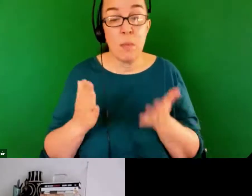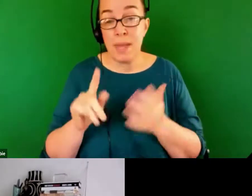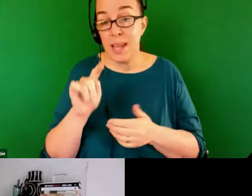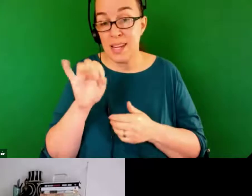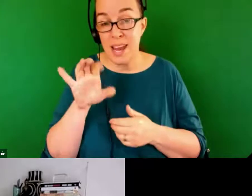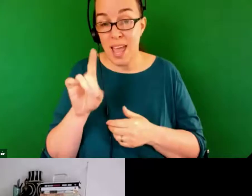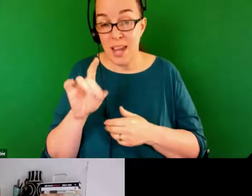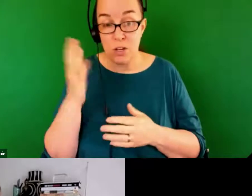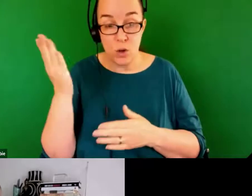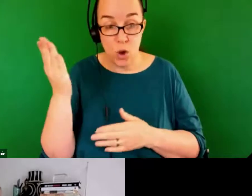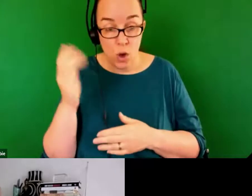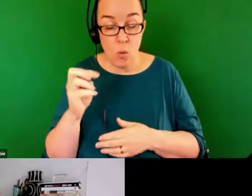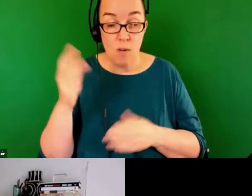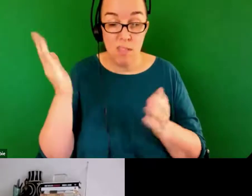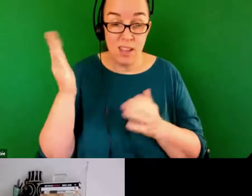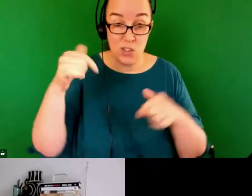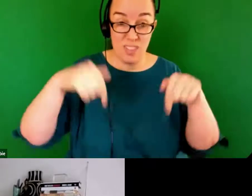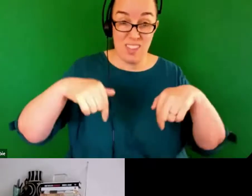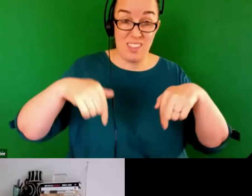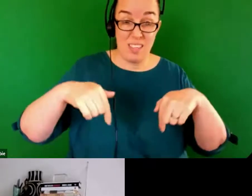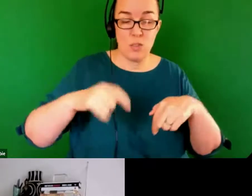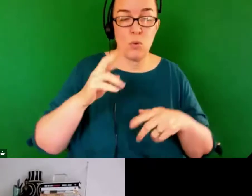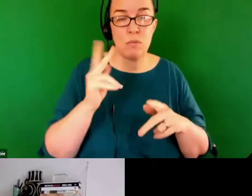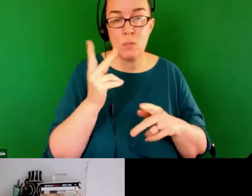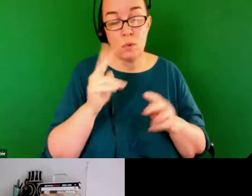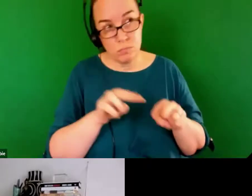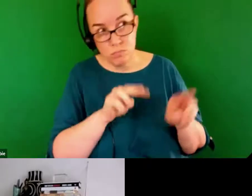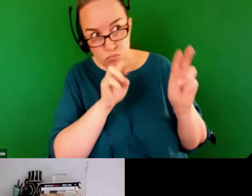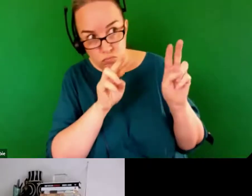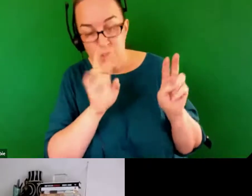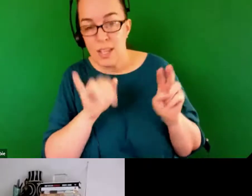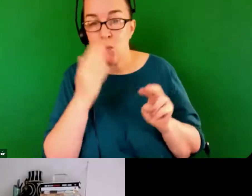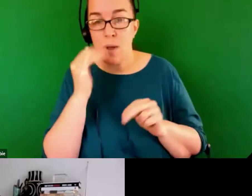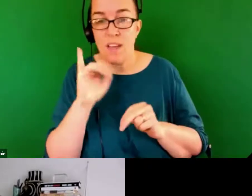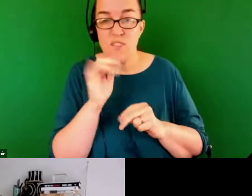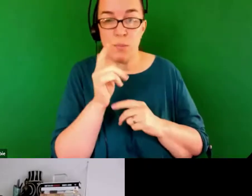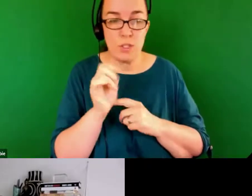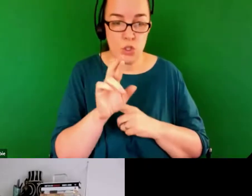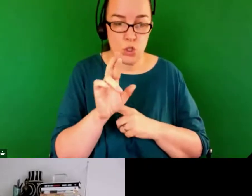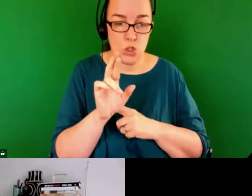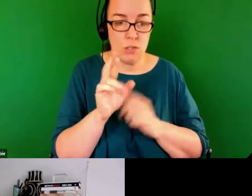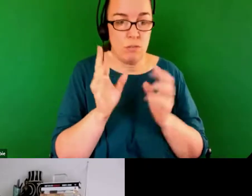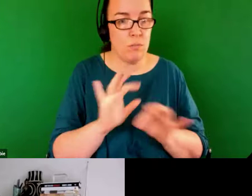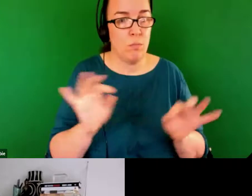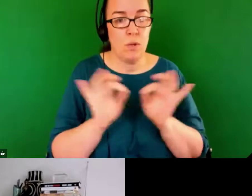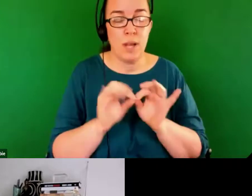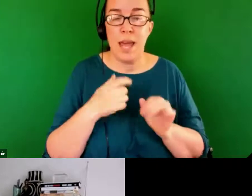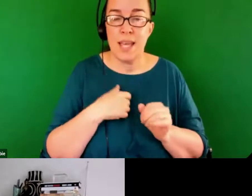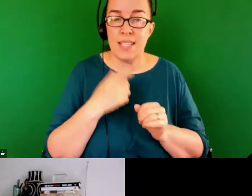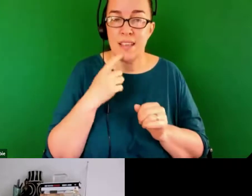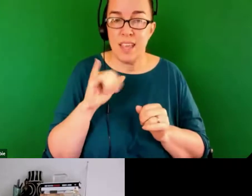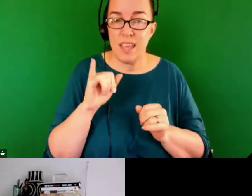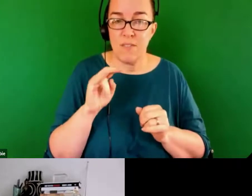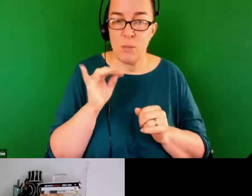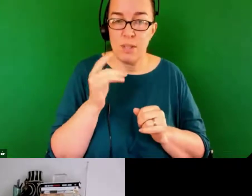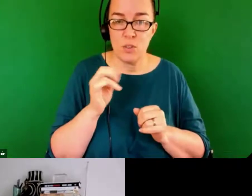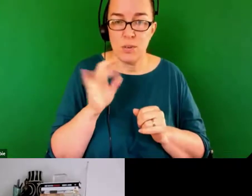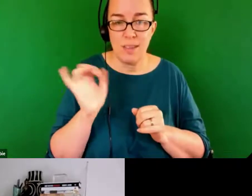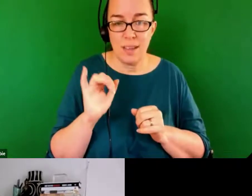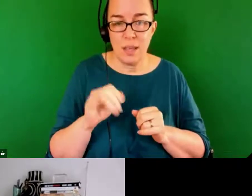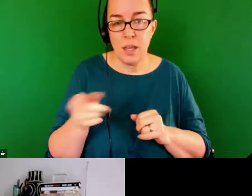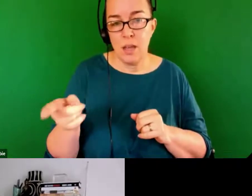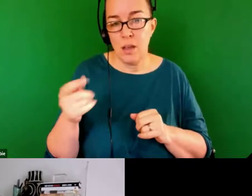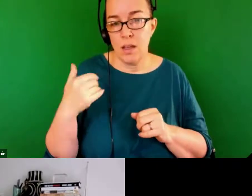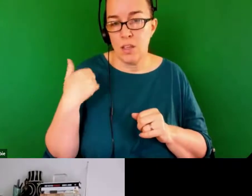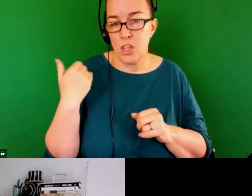this, maybe it's through someone that they really look up to. That's why influencers are so important. I know when I say influencer, most people are like, oh yeah, that